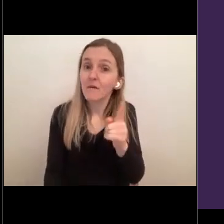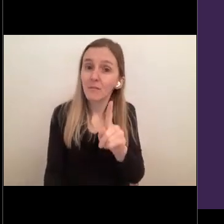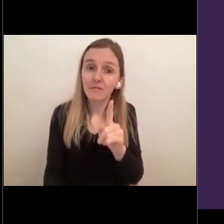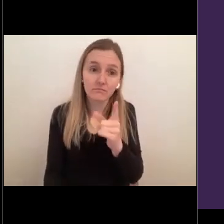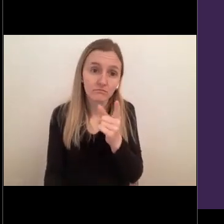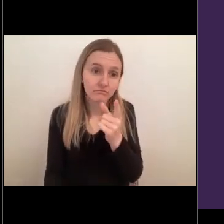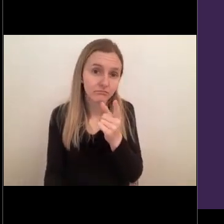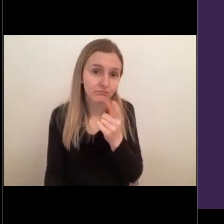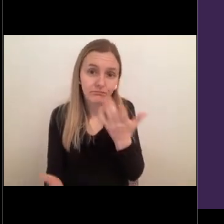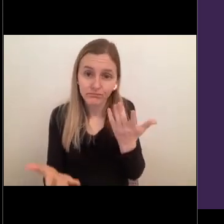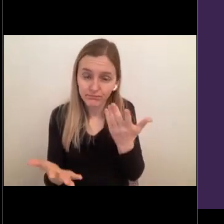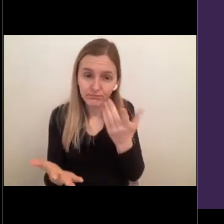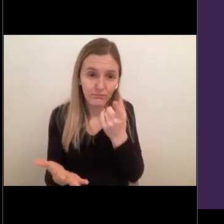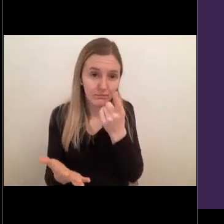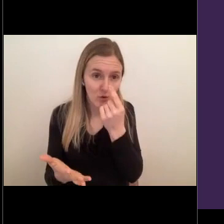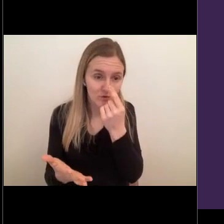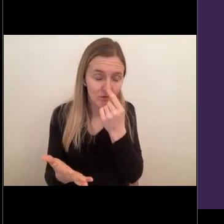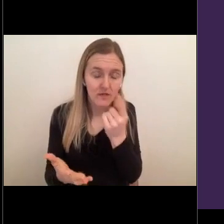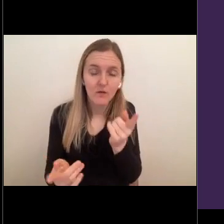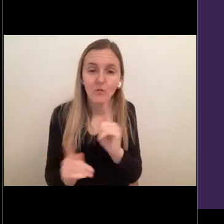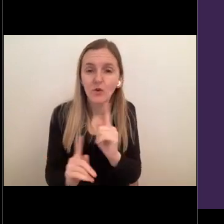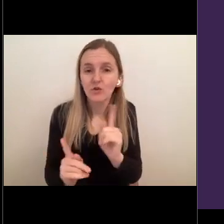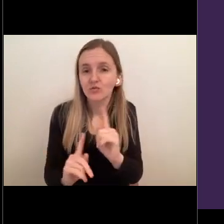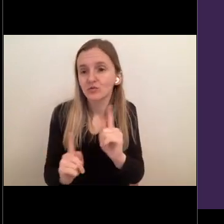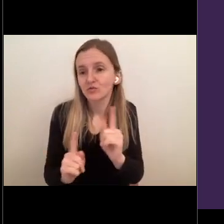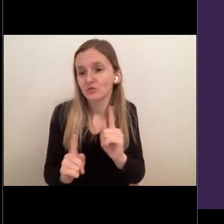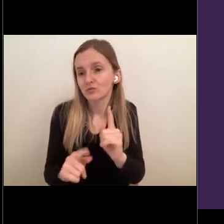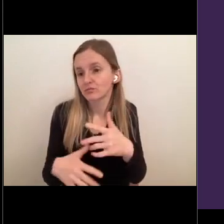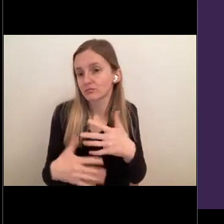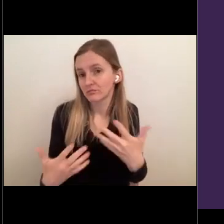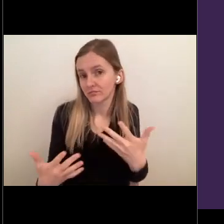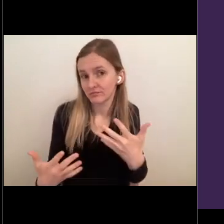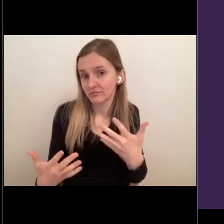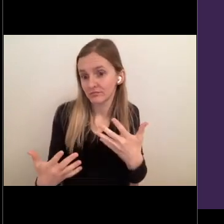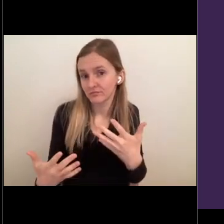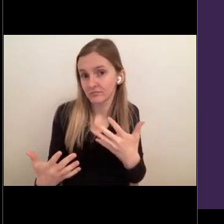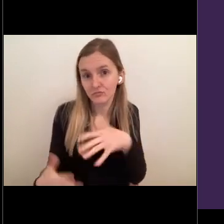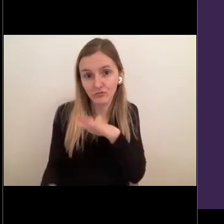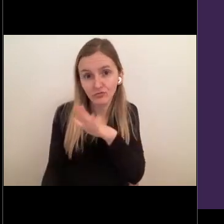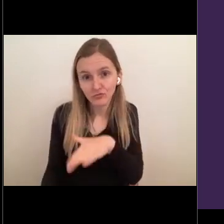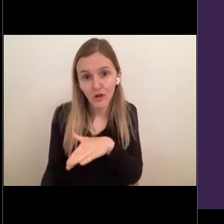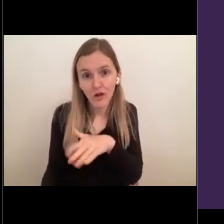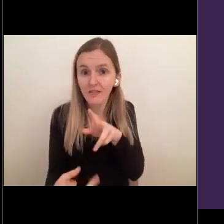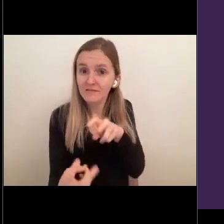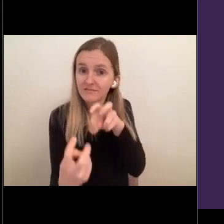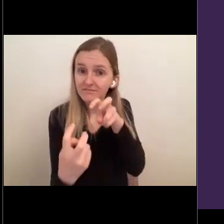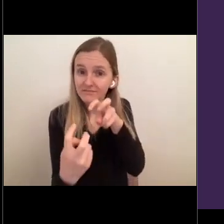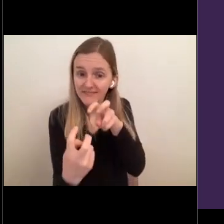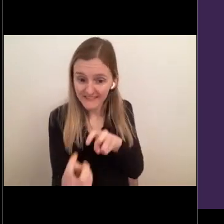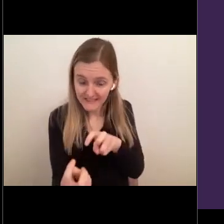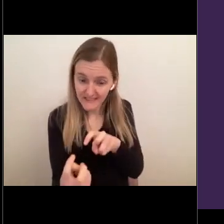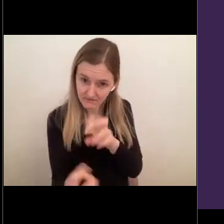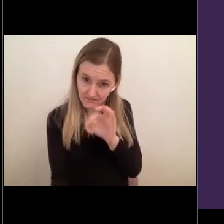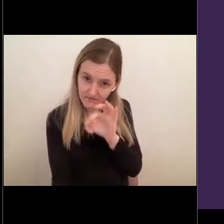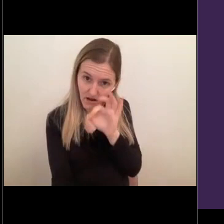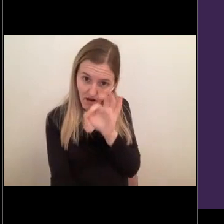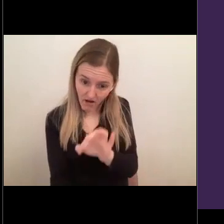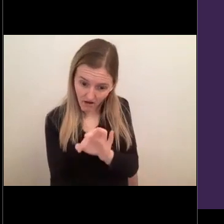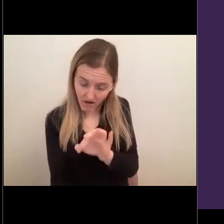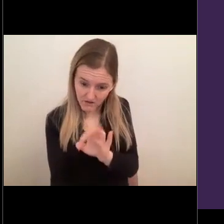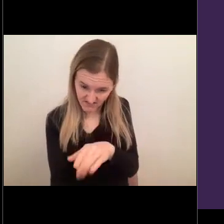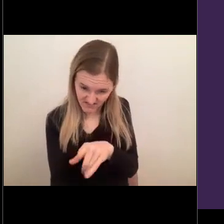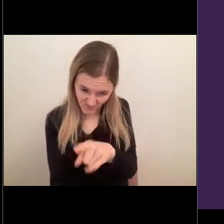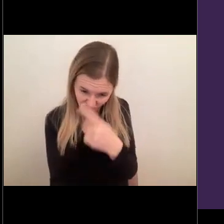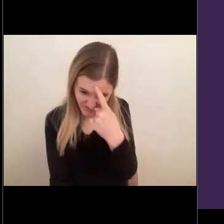is a space for you to sit down with your child and ask them what might help